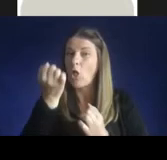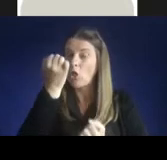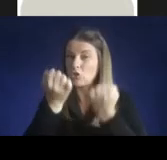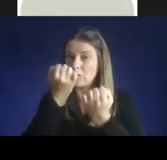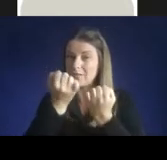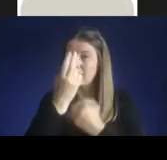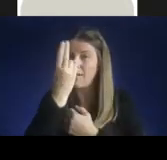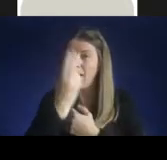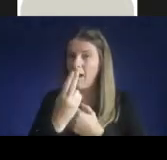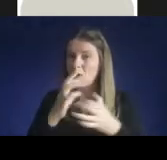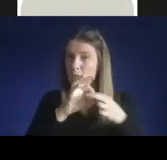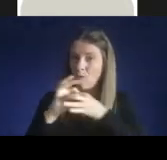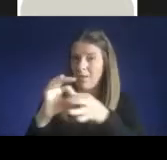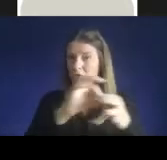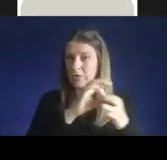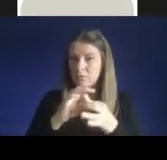justiceartscoalition.org.